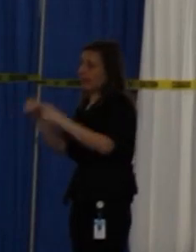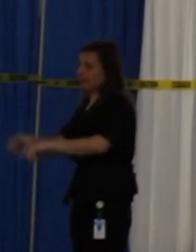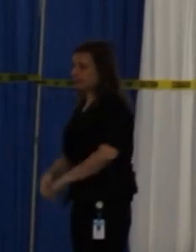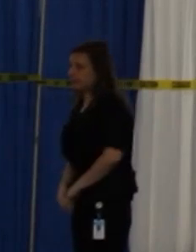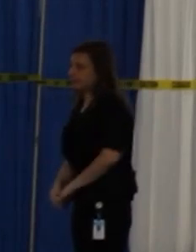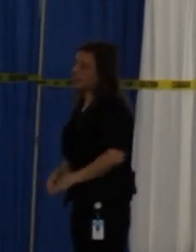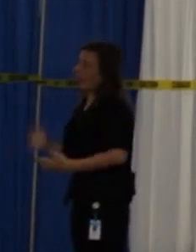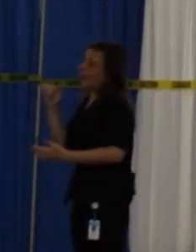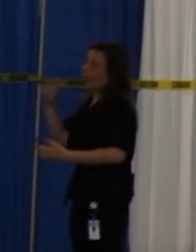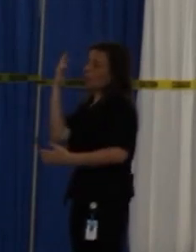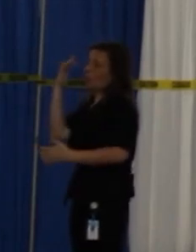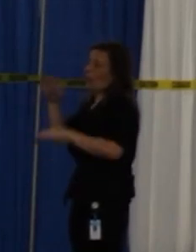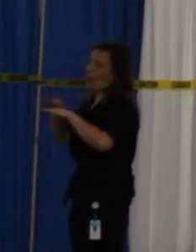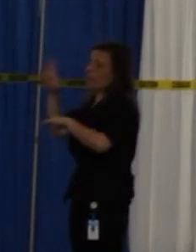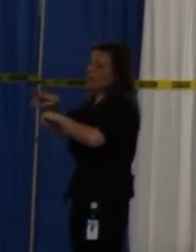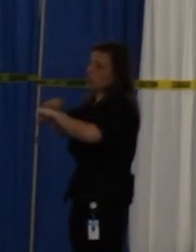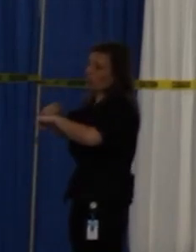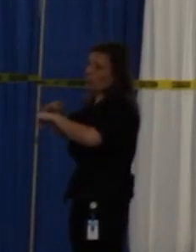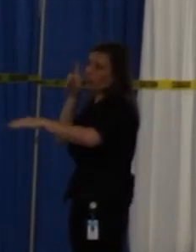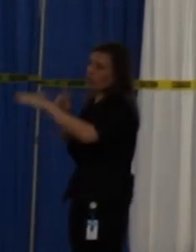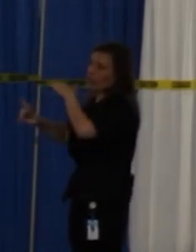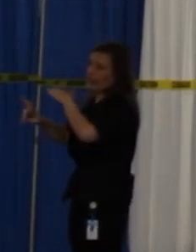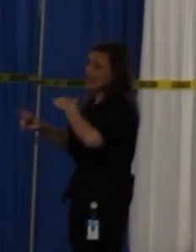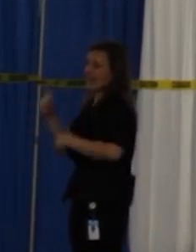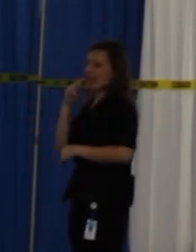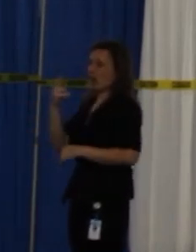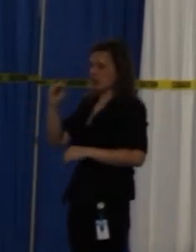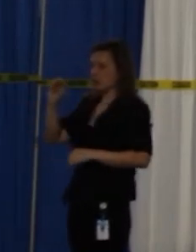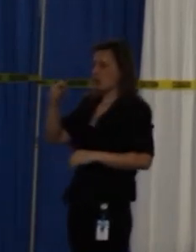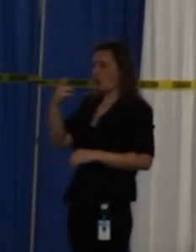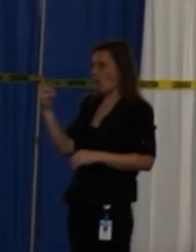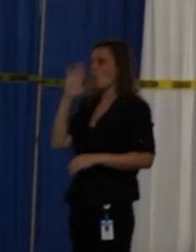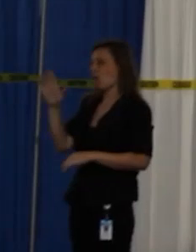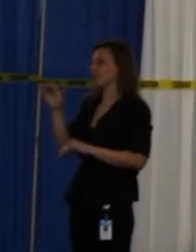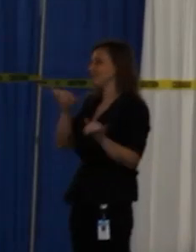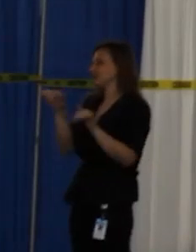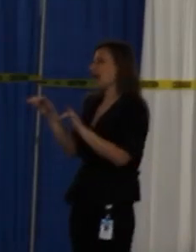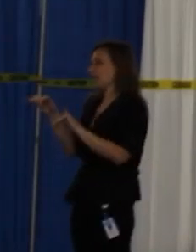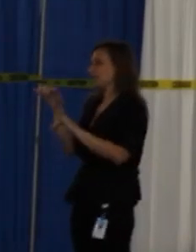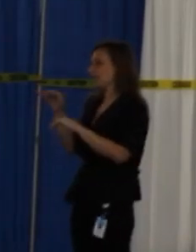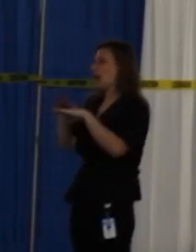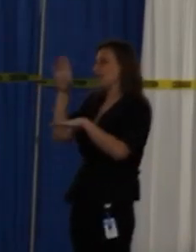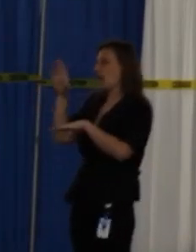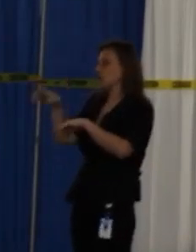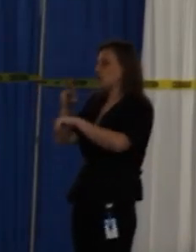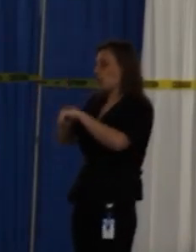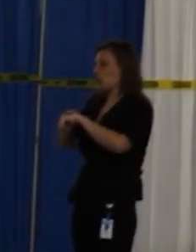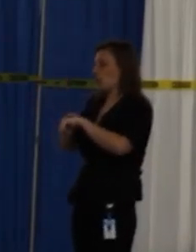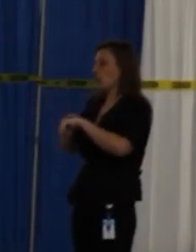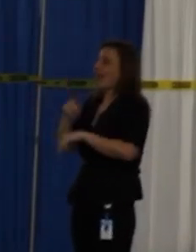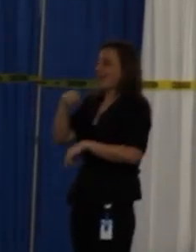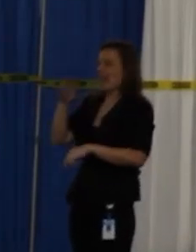normal forecast. And I think you will see NOAA also have an above normal forecast this year as well. They'll put a range on the